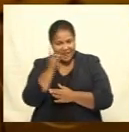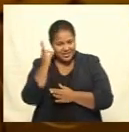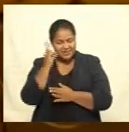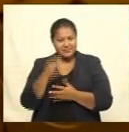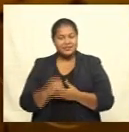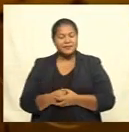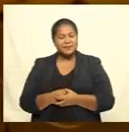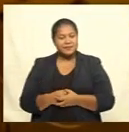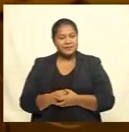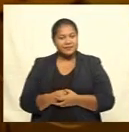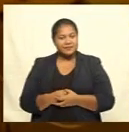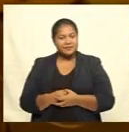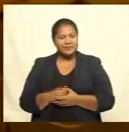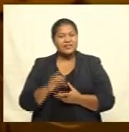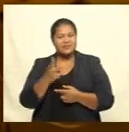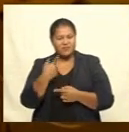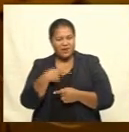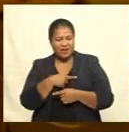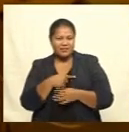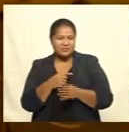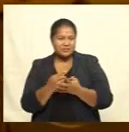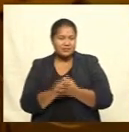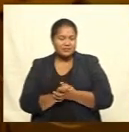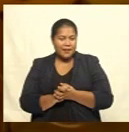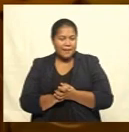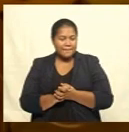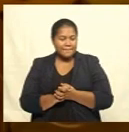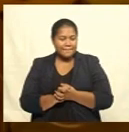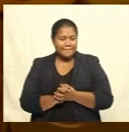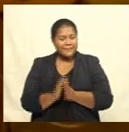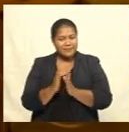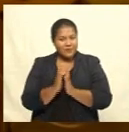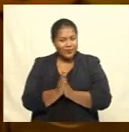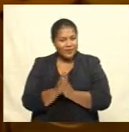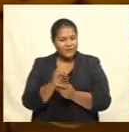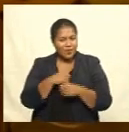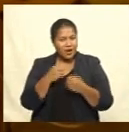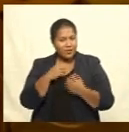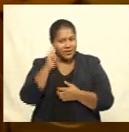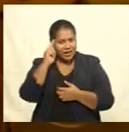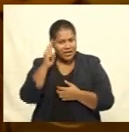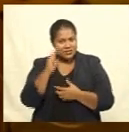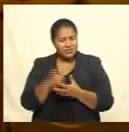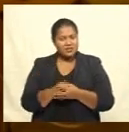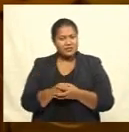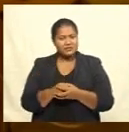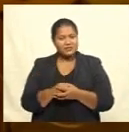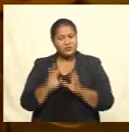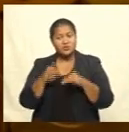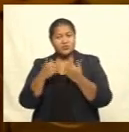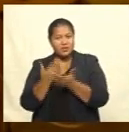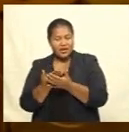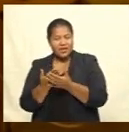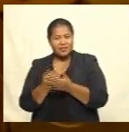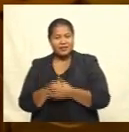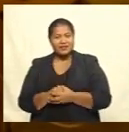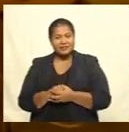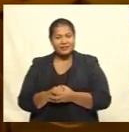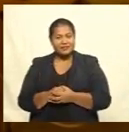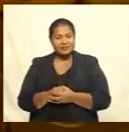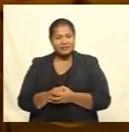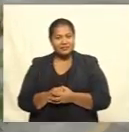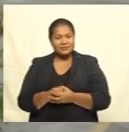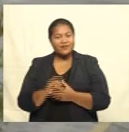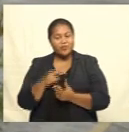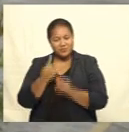to adhere to that and let us put our hands together and pray for our nation and pray for